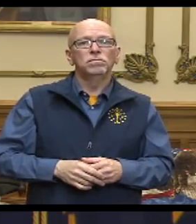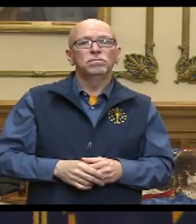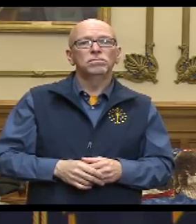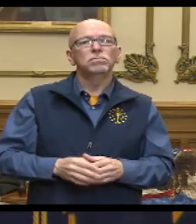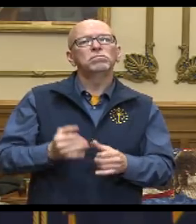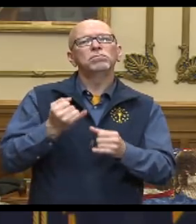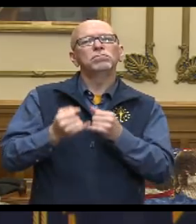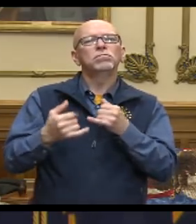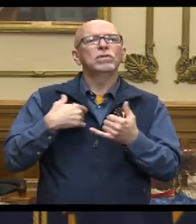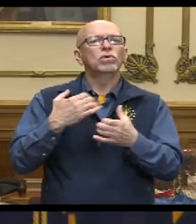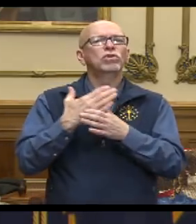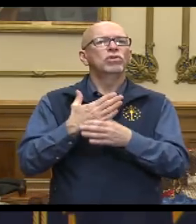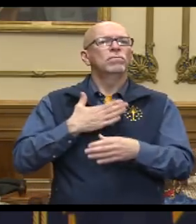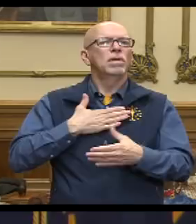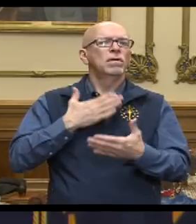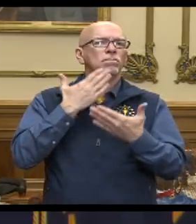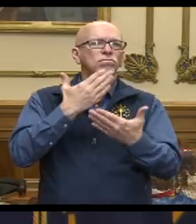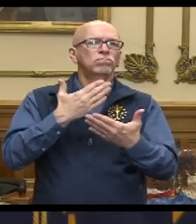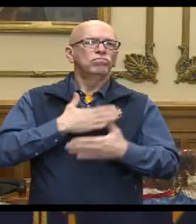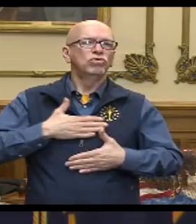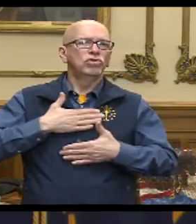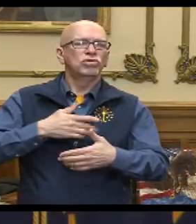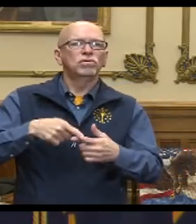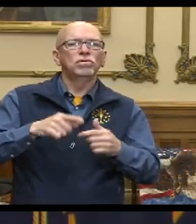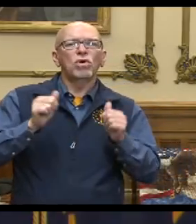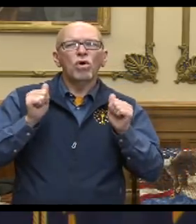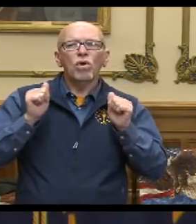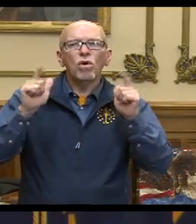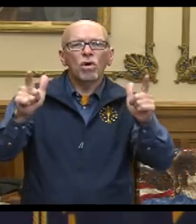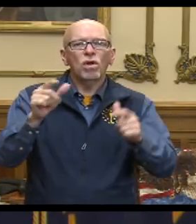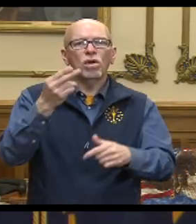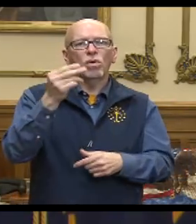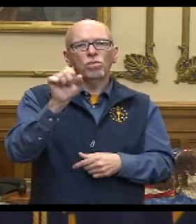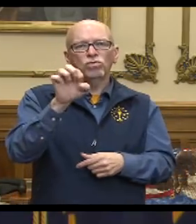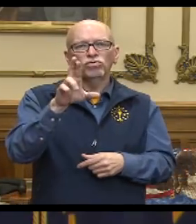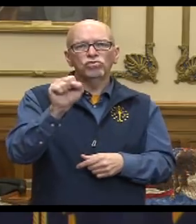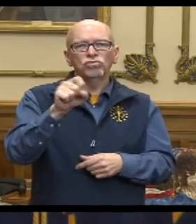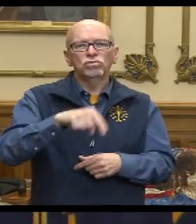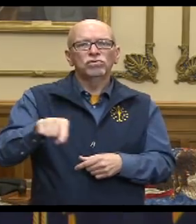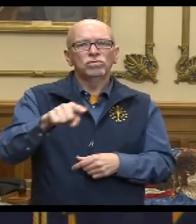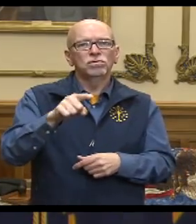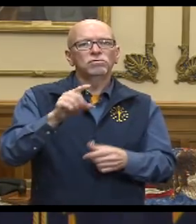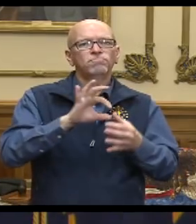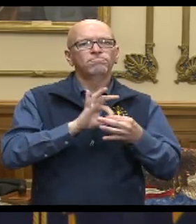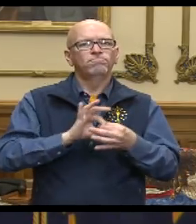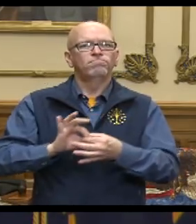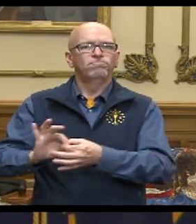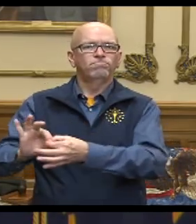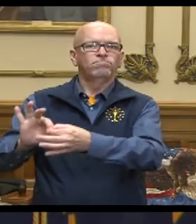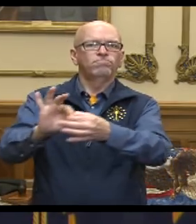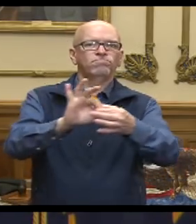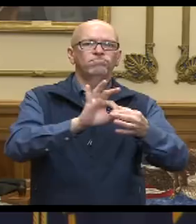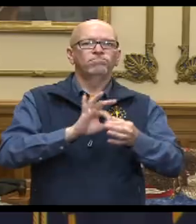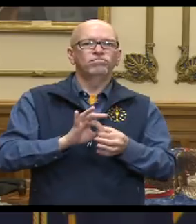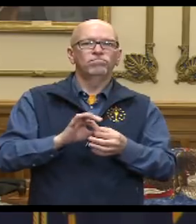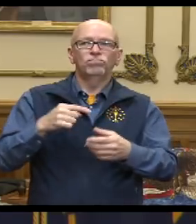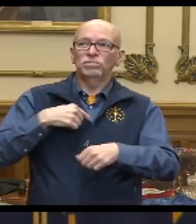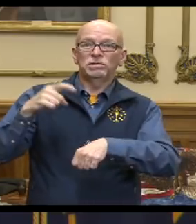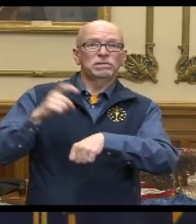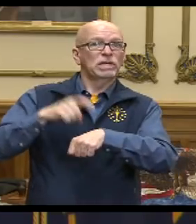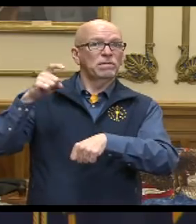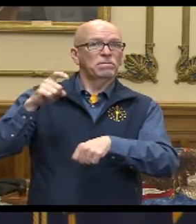Finally, I want to share my appreciation to all Hoosiers for rising together in our time of